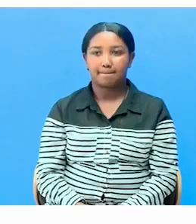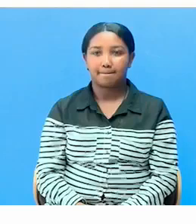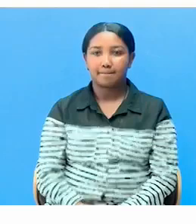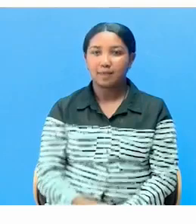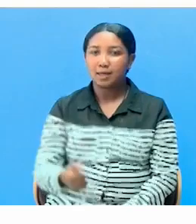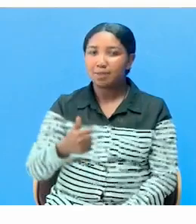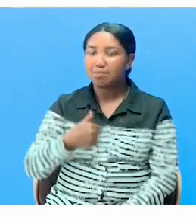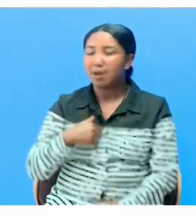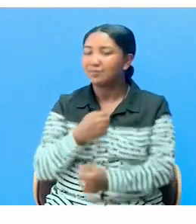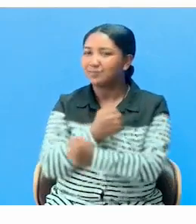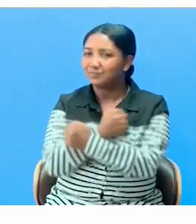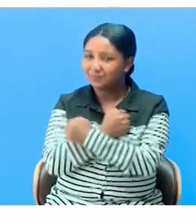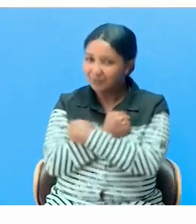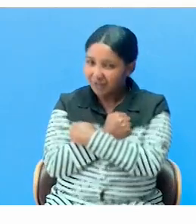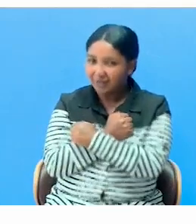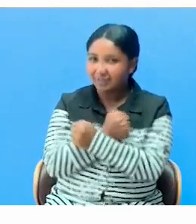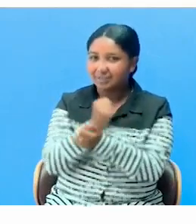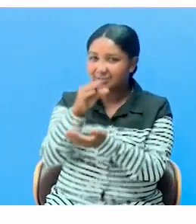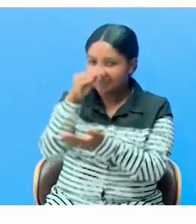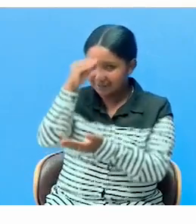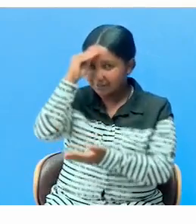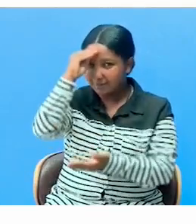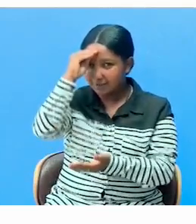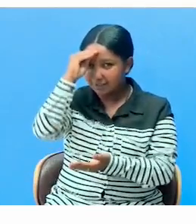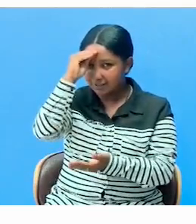My favorite subject